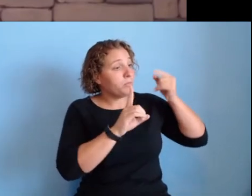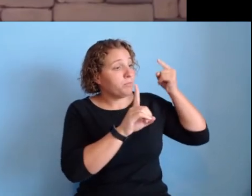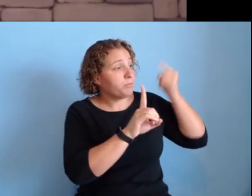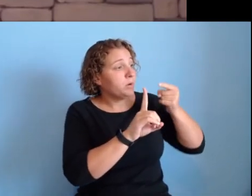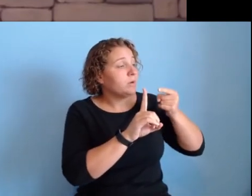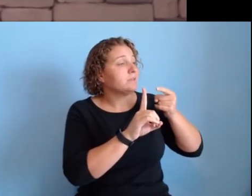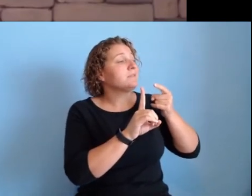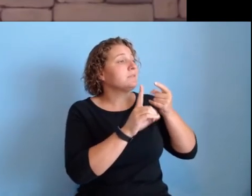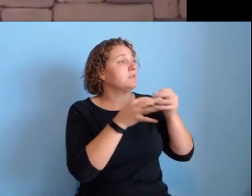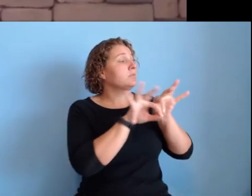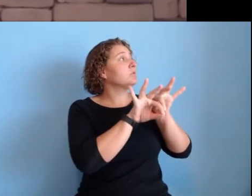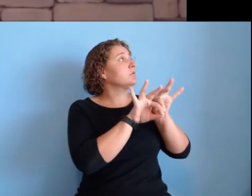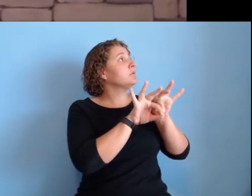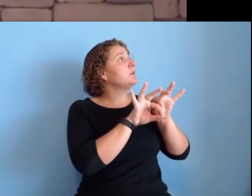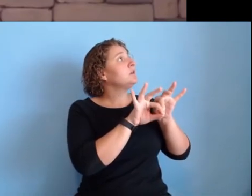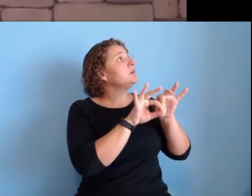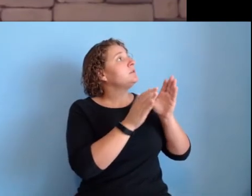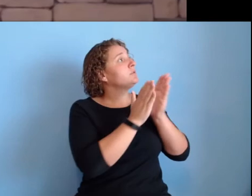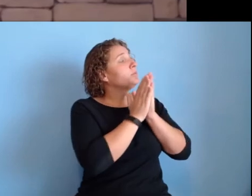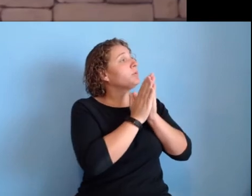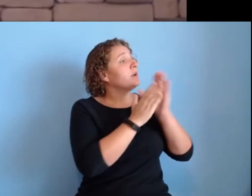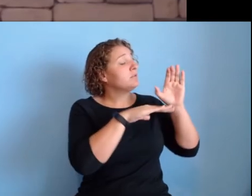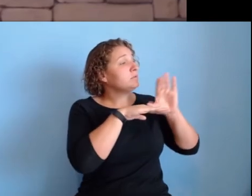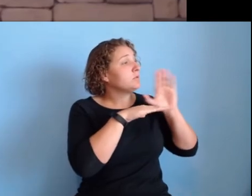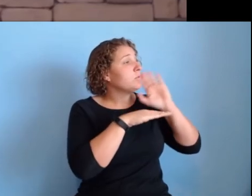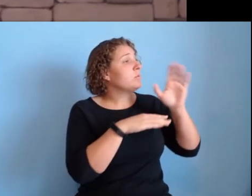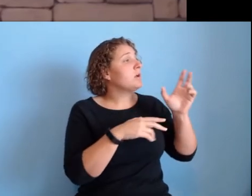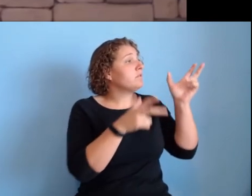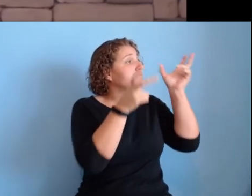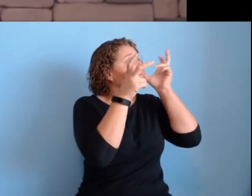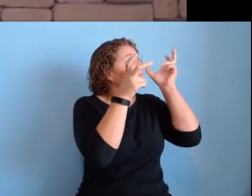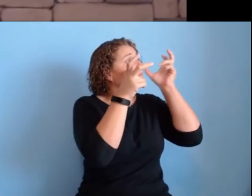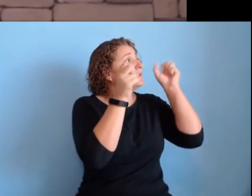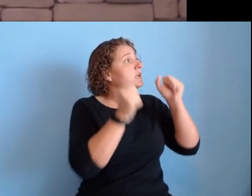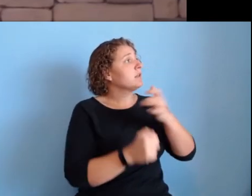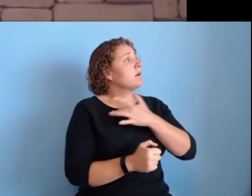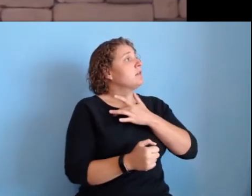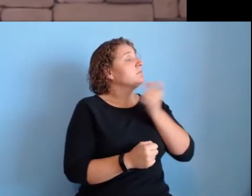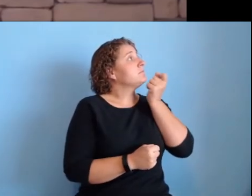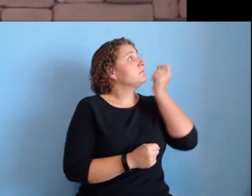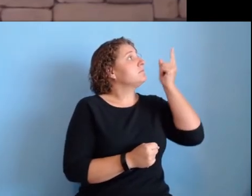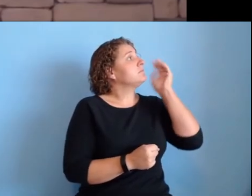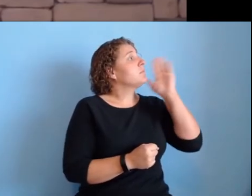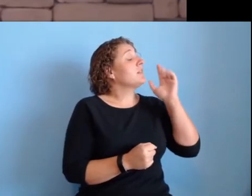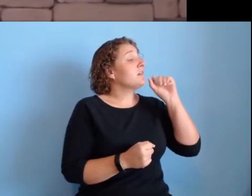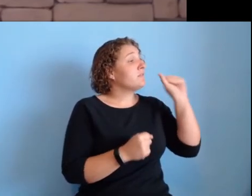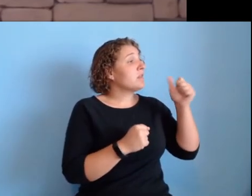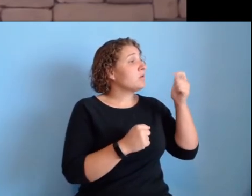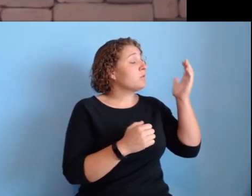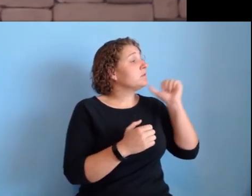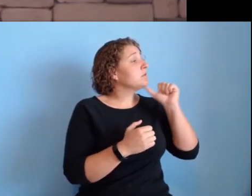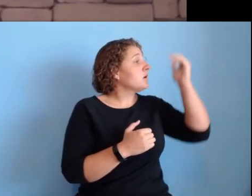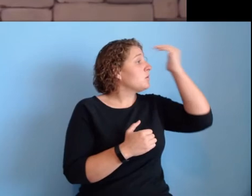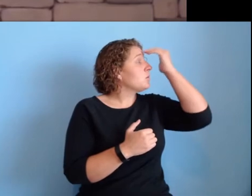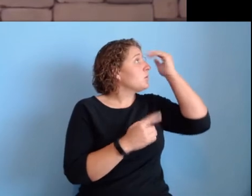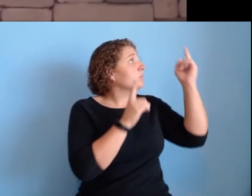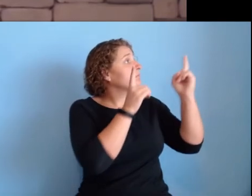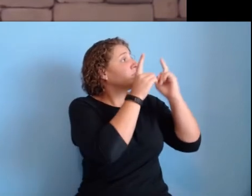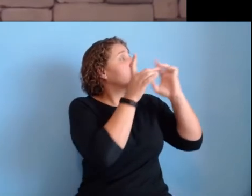Father God, let all the church have ears to hear, hearts to understand, and if there's any listening today who don't know you, may today be the day